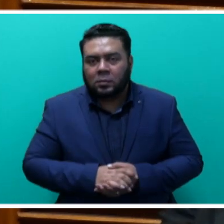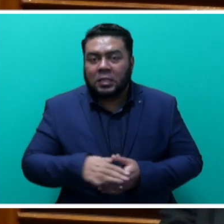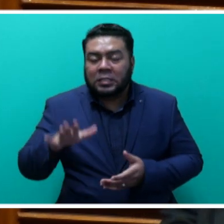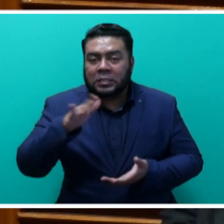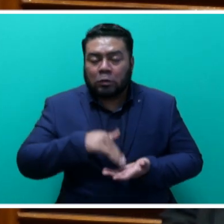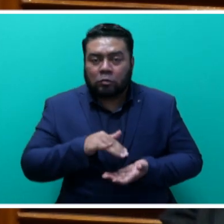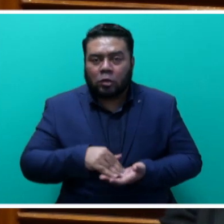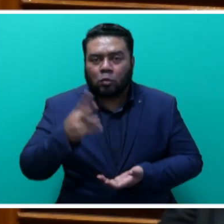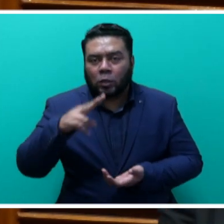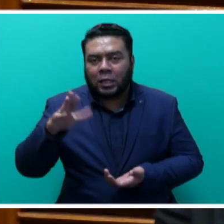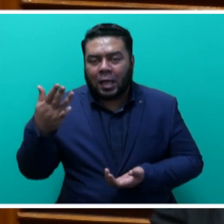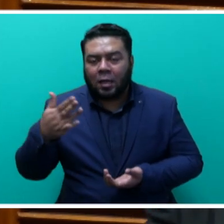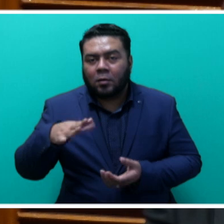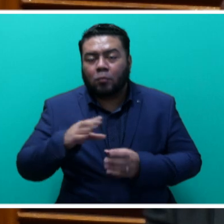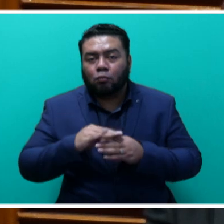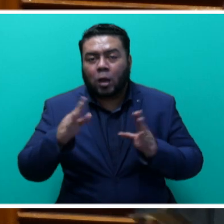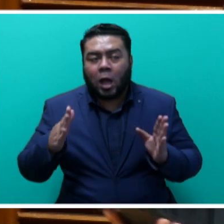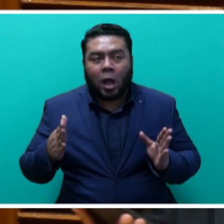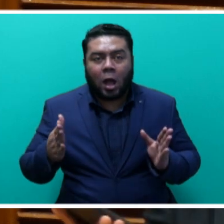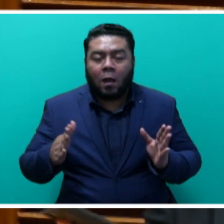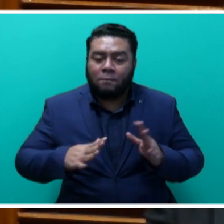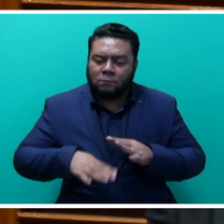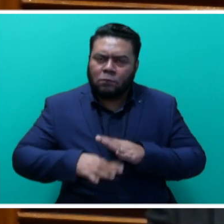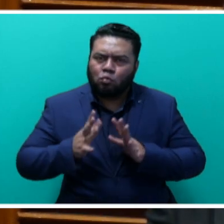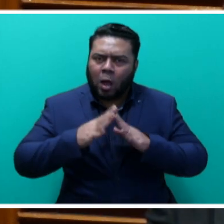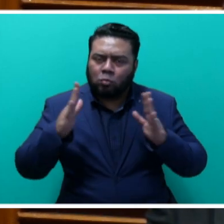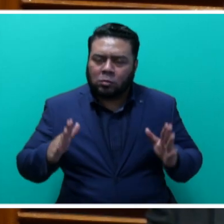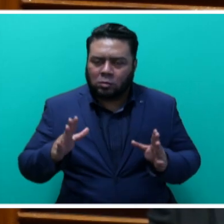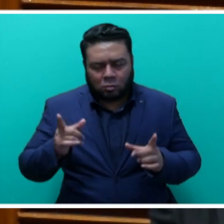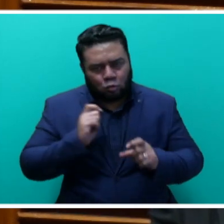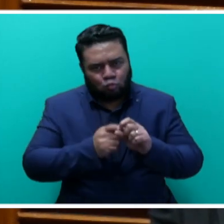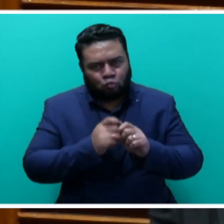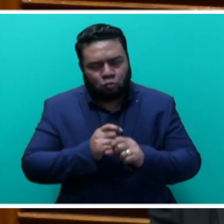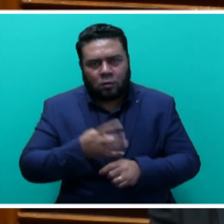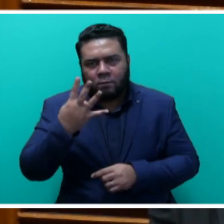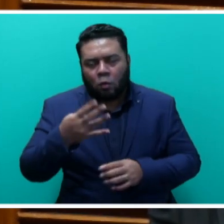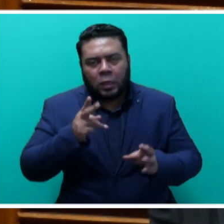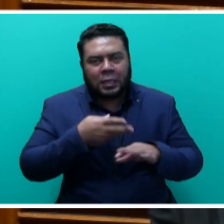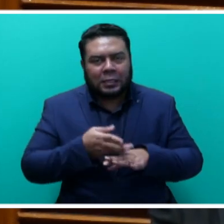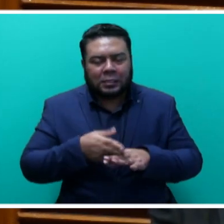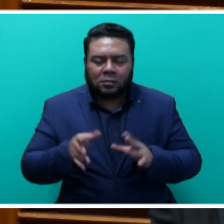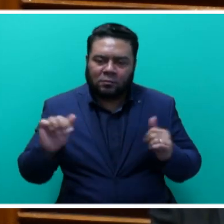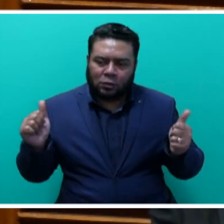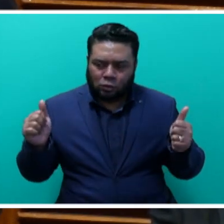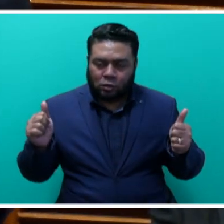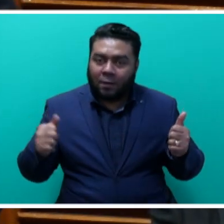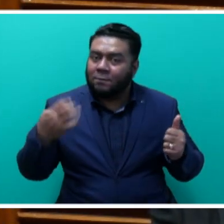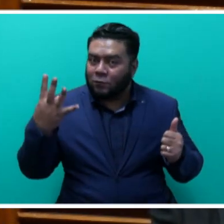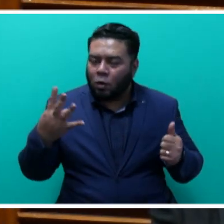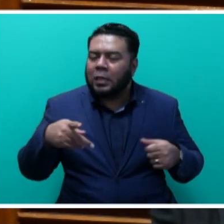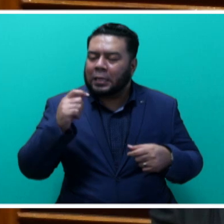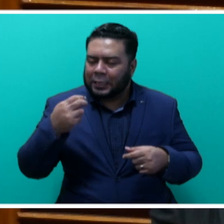Division, 29 full houses constructed. There were 4 houses that needed completing and 4 that